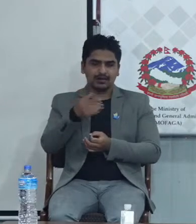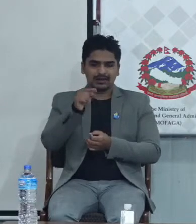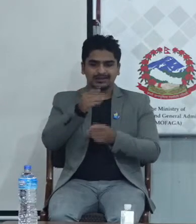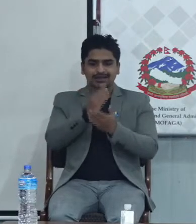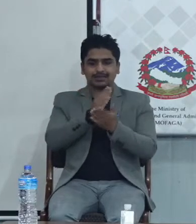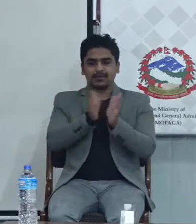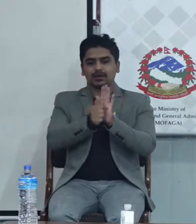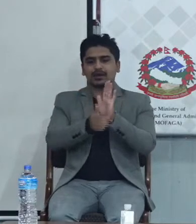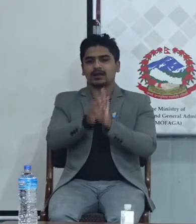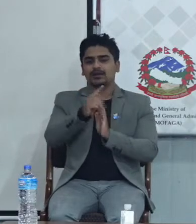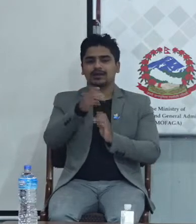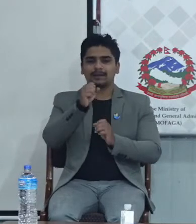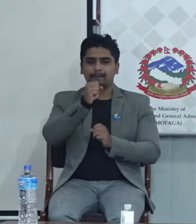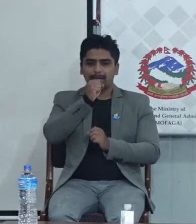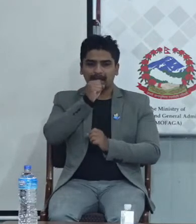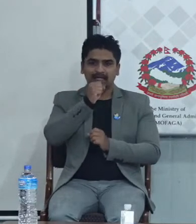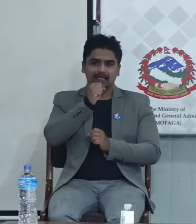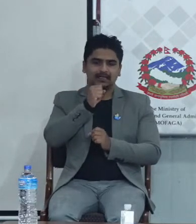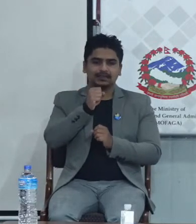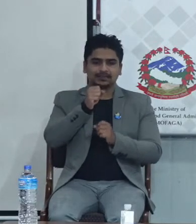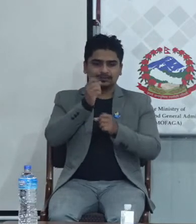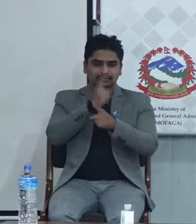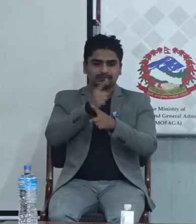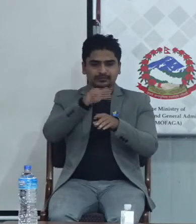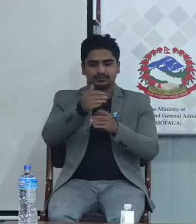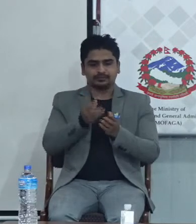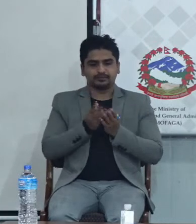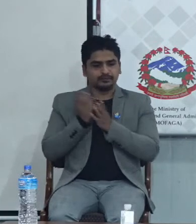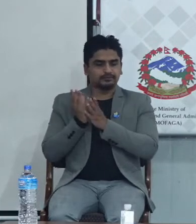session. I wish you have a successful day. Thank you.